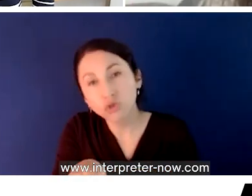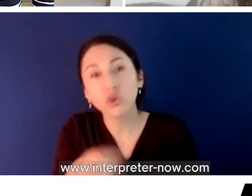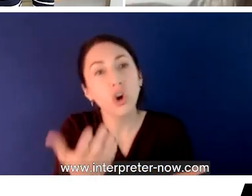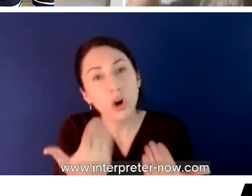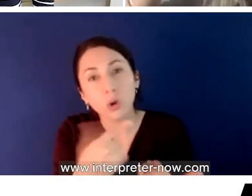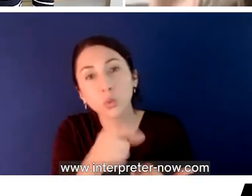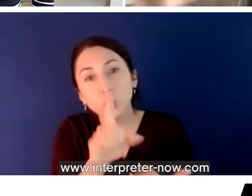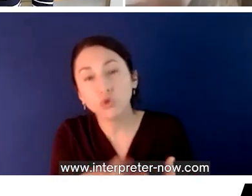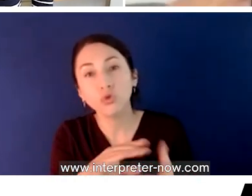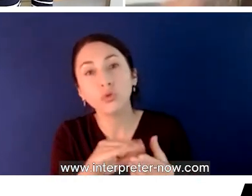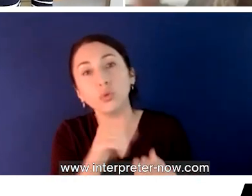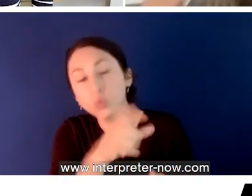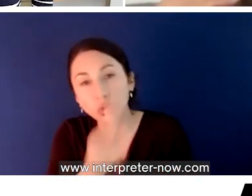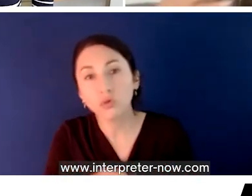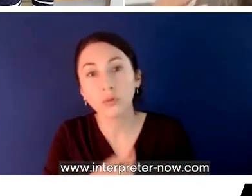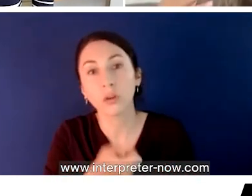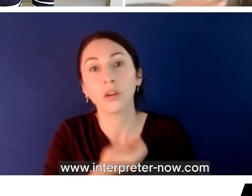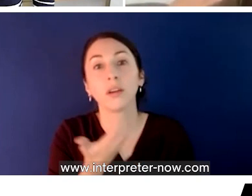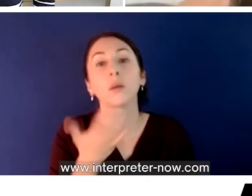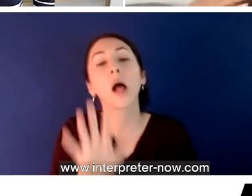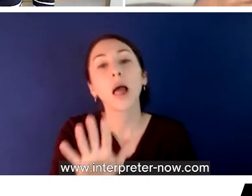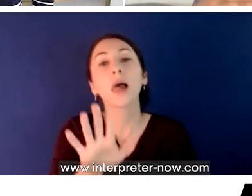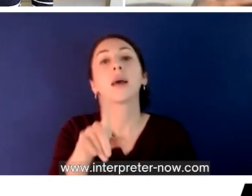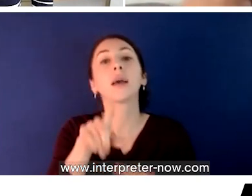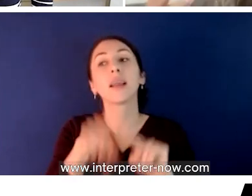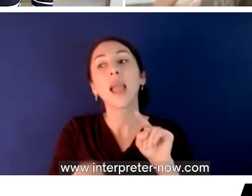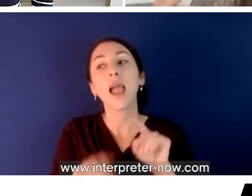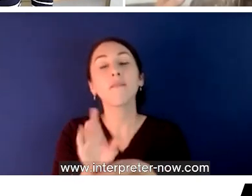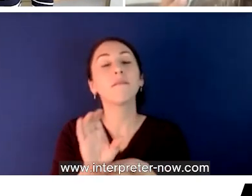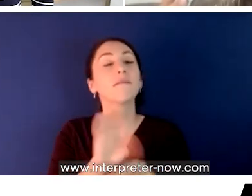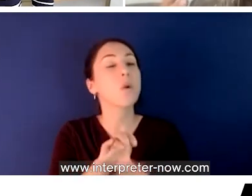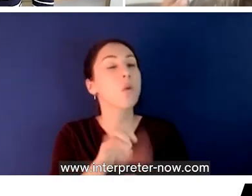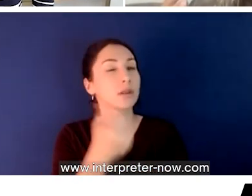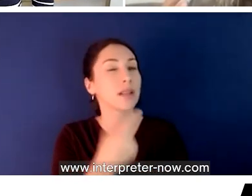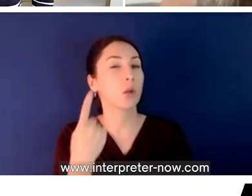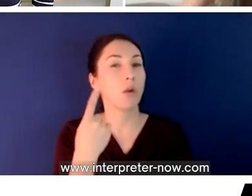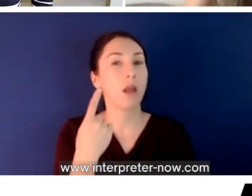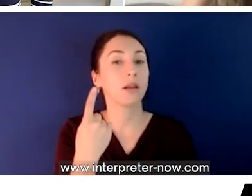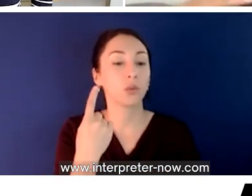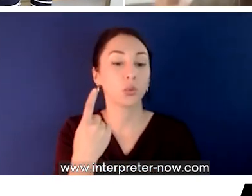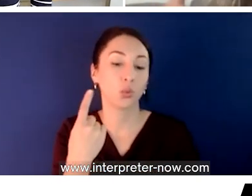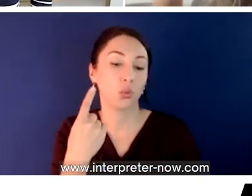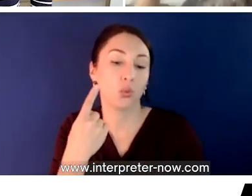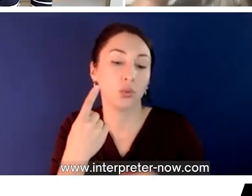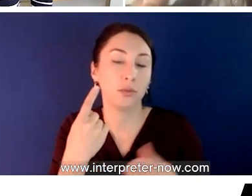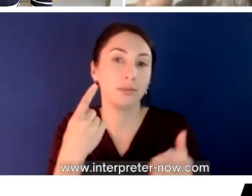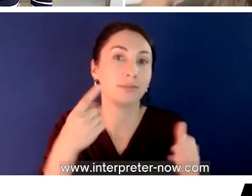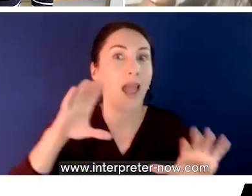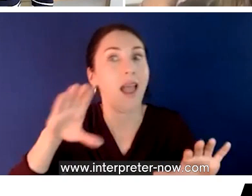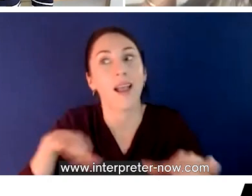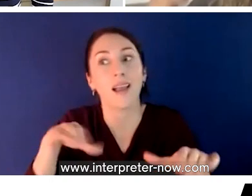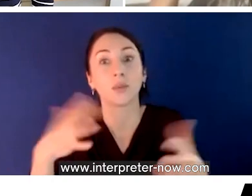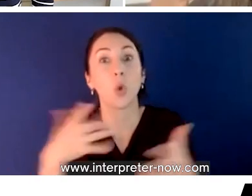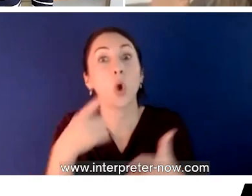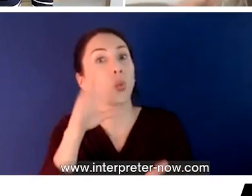have to do something. But you, and again, taking that step back, you can't force people into taking action the way you